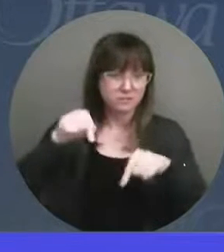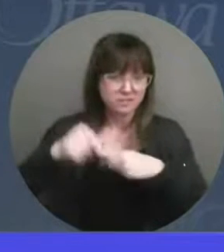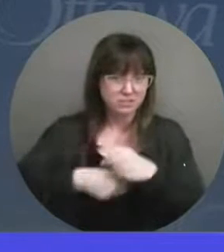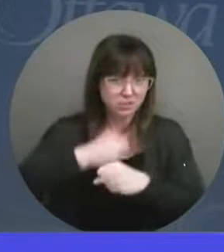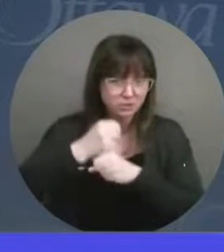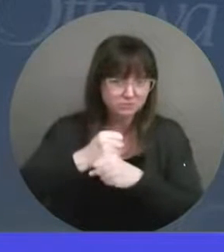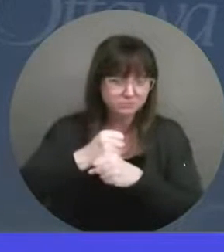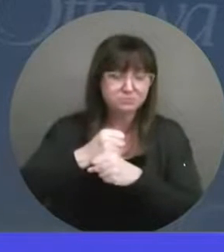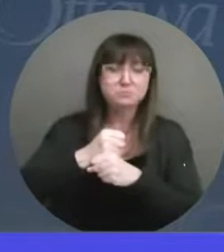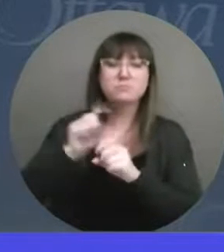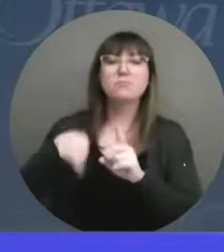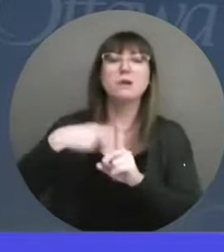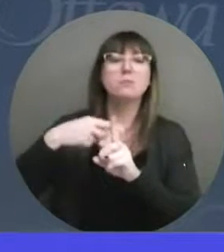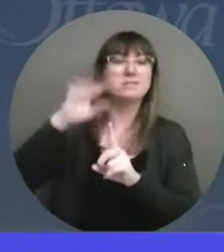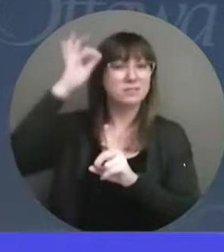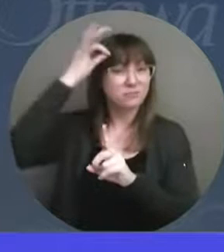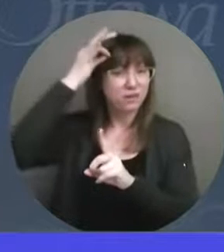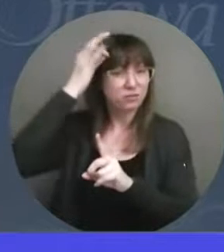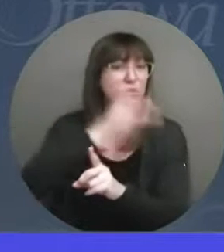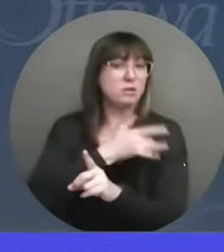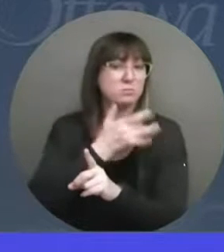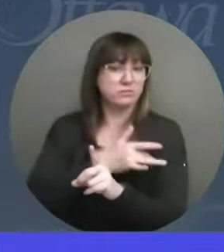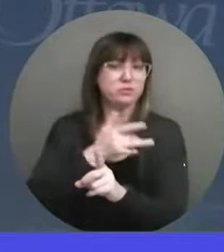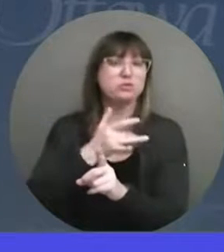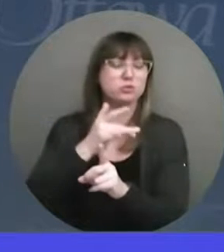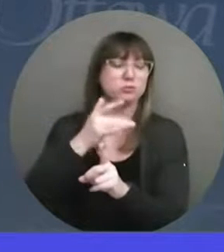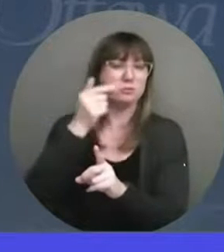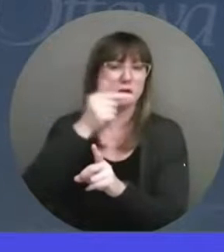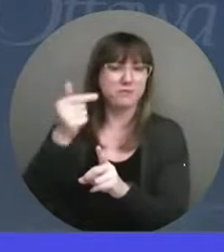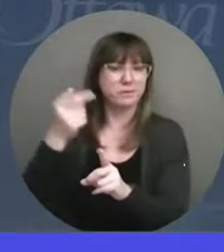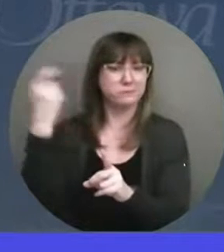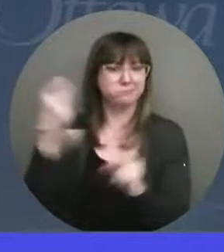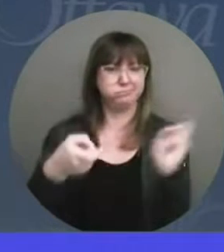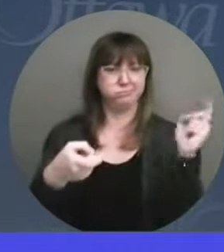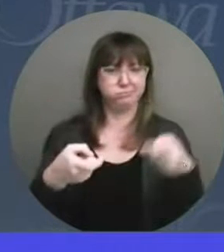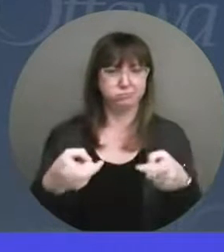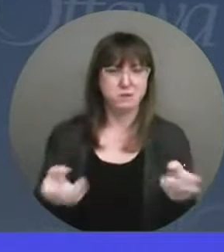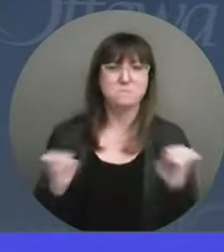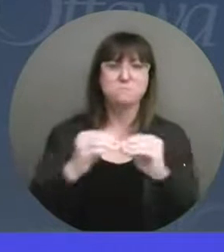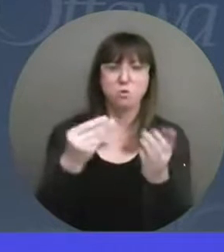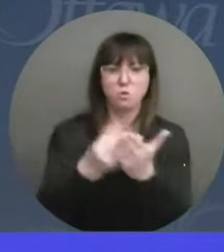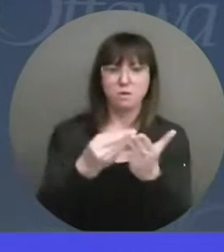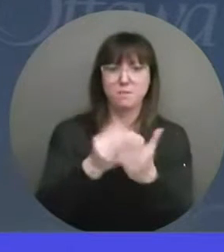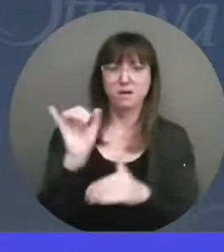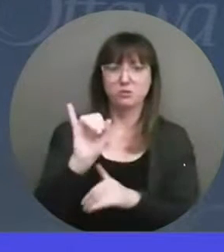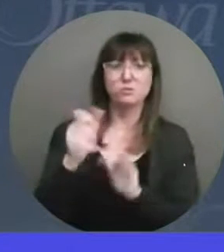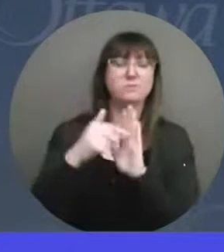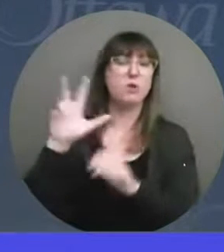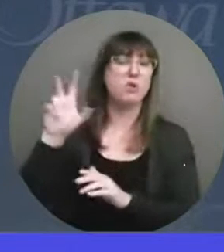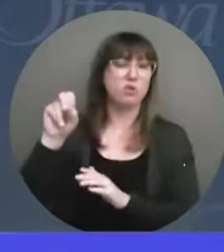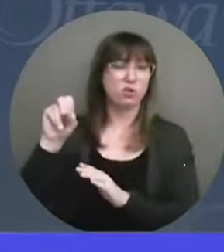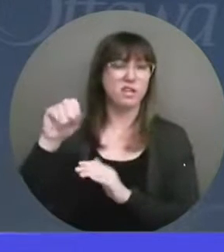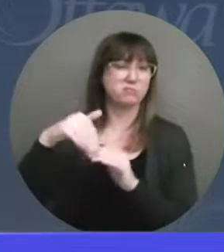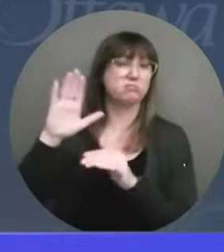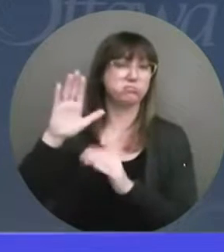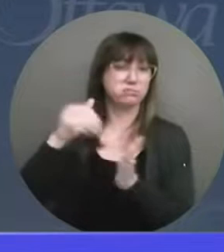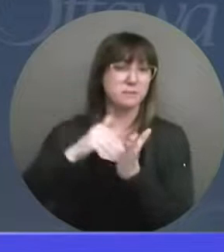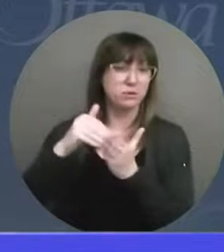to the federal and provincial governments coming to the table with significant new dollars. For instance, the $30+ million that Minister